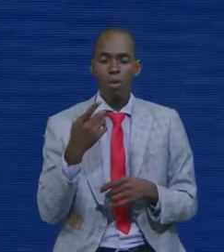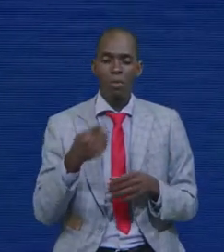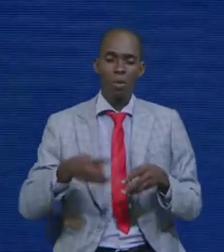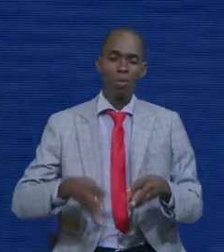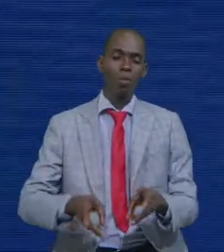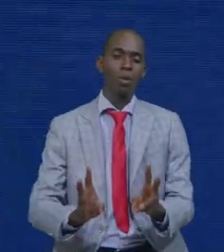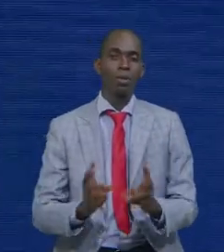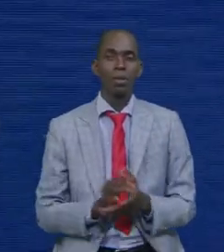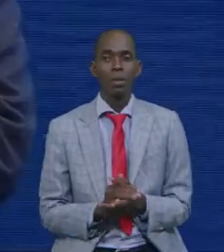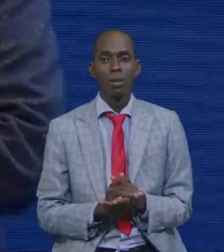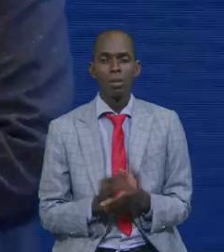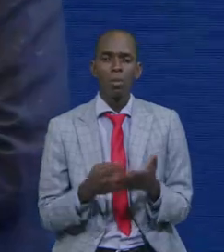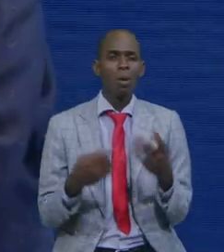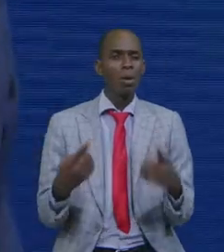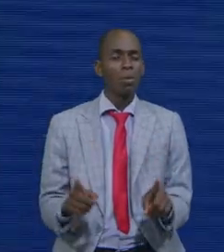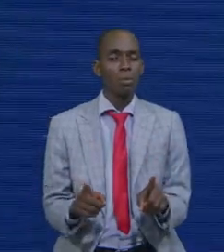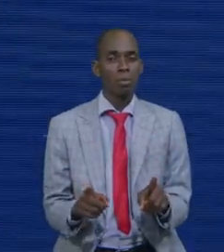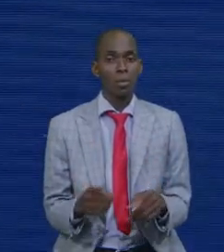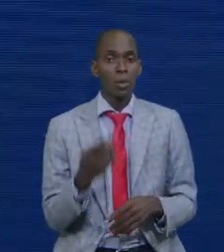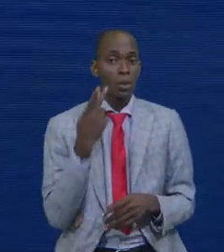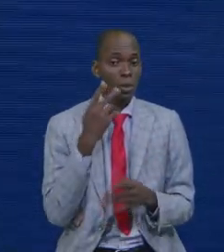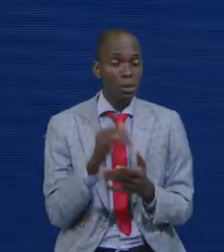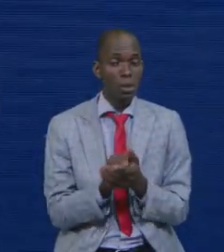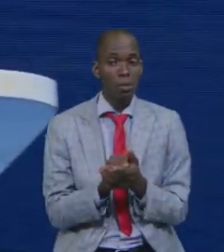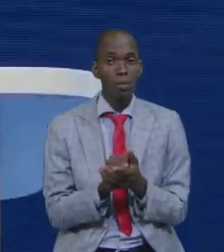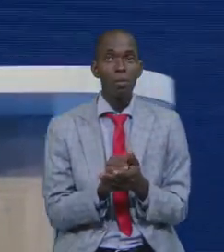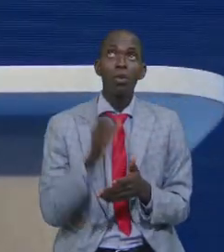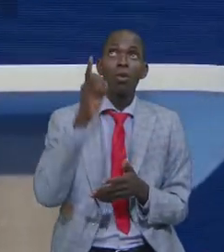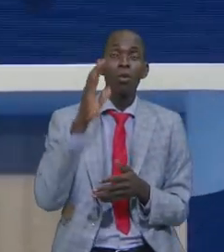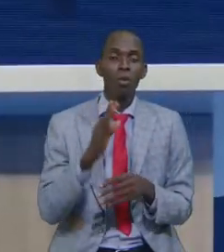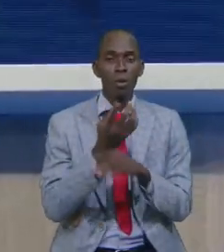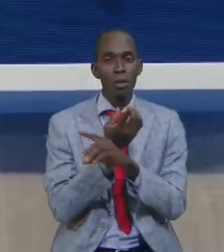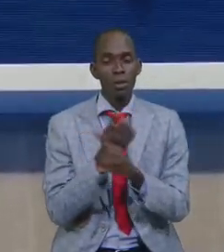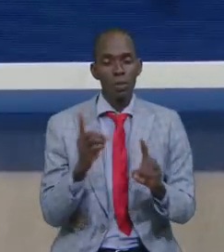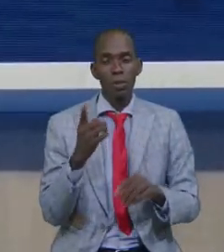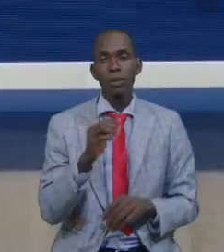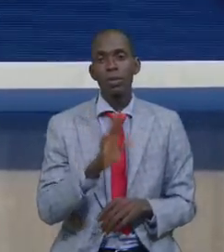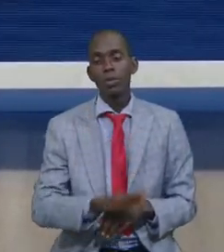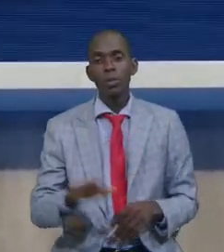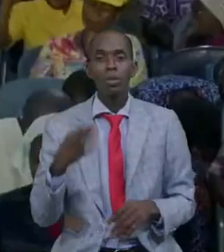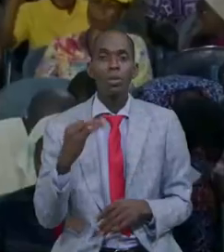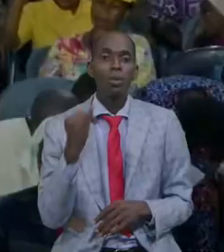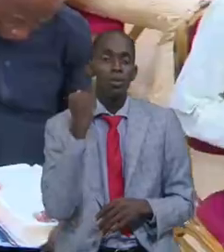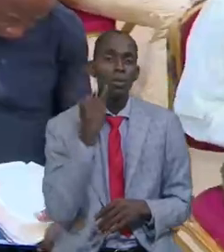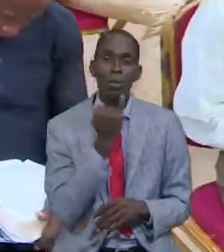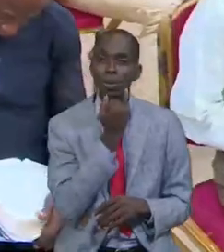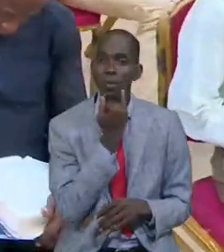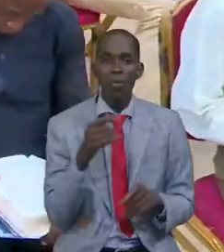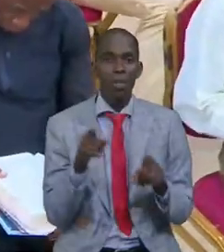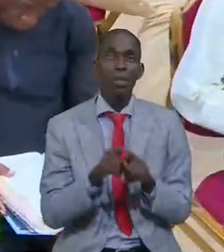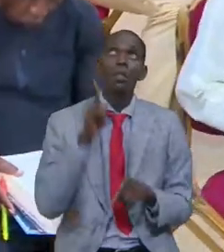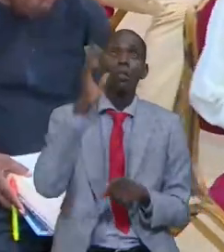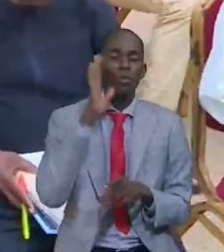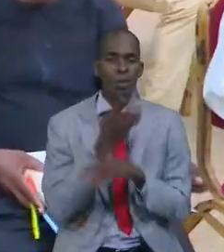way. What happened is God delivered the children of Israel, like he will deliver